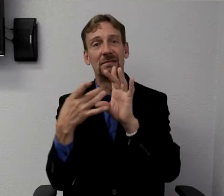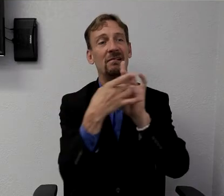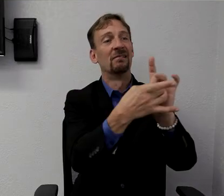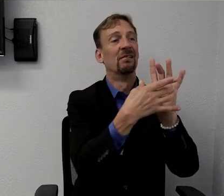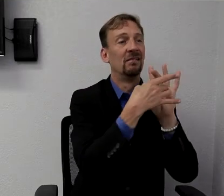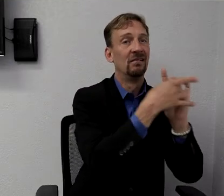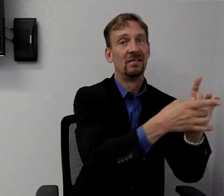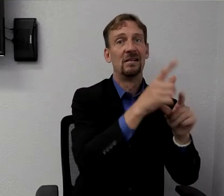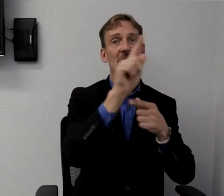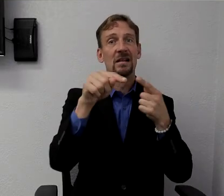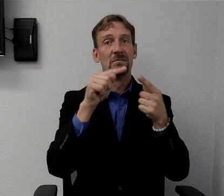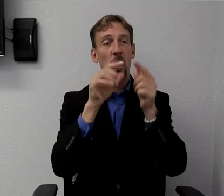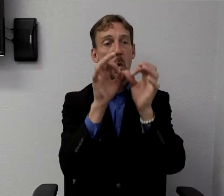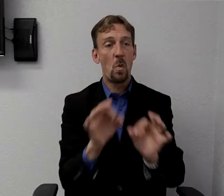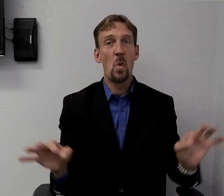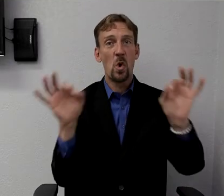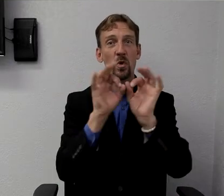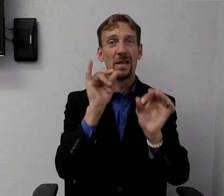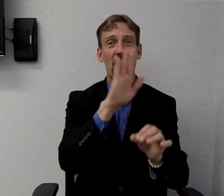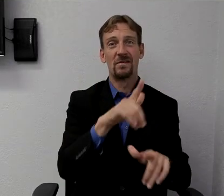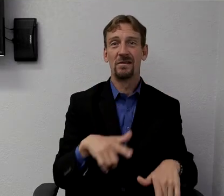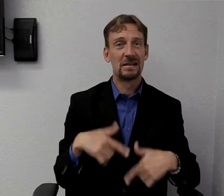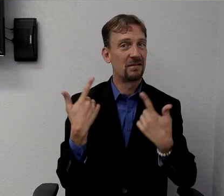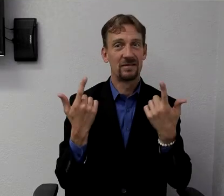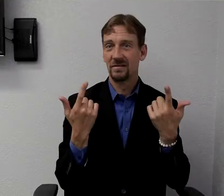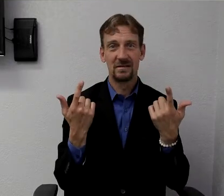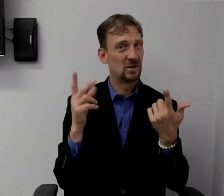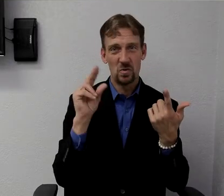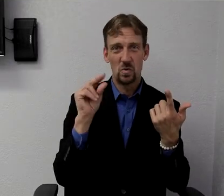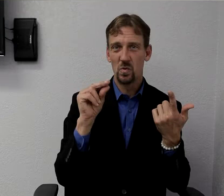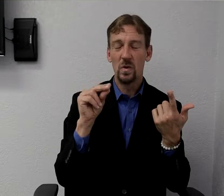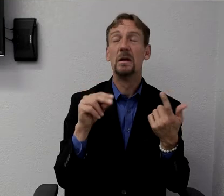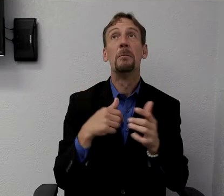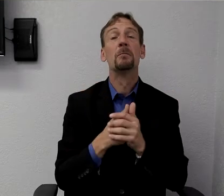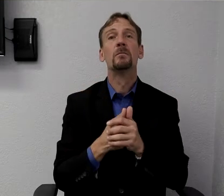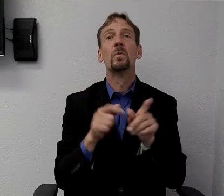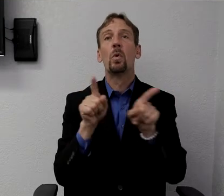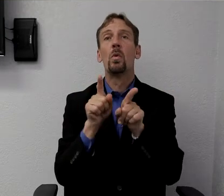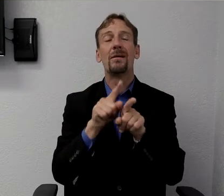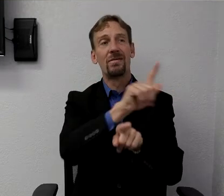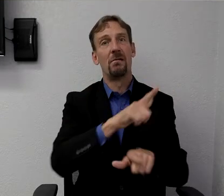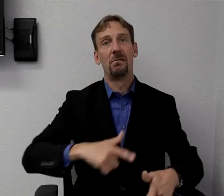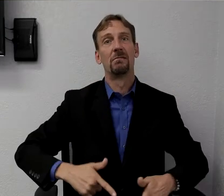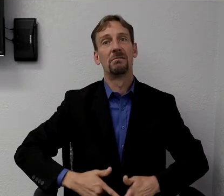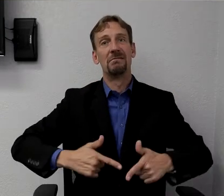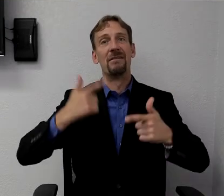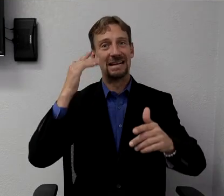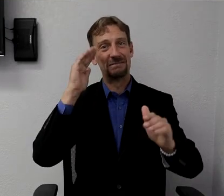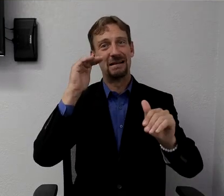of anybody's life, or even life expectancy. It really is based